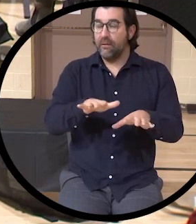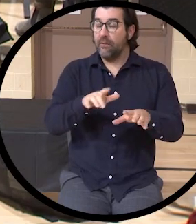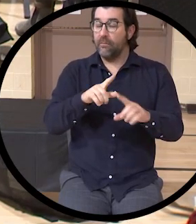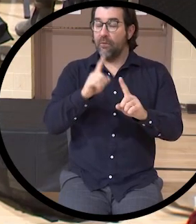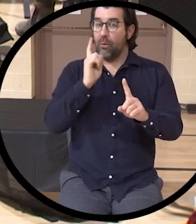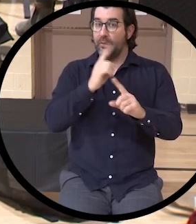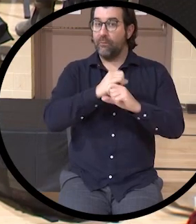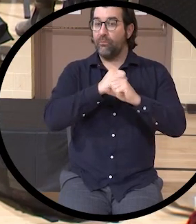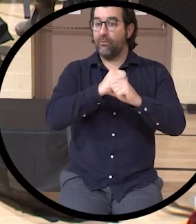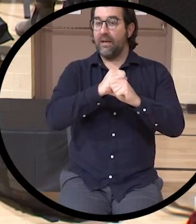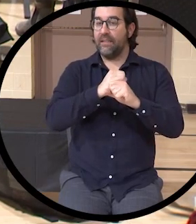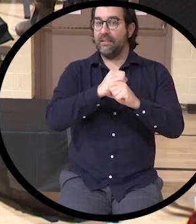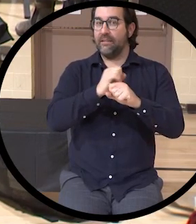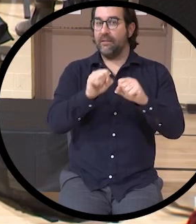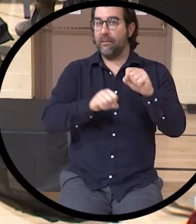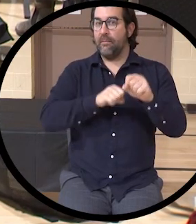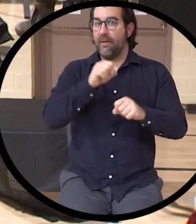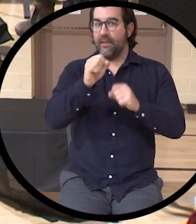bikes by offering,